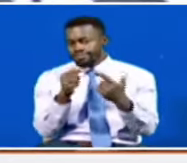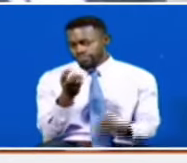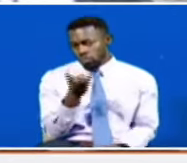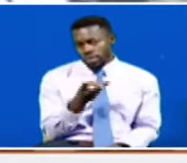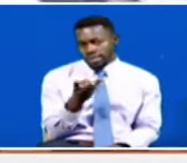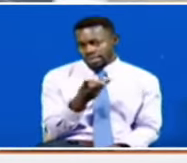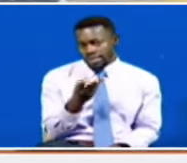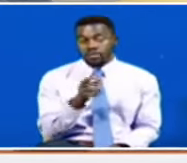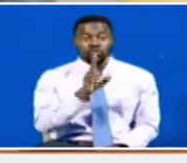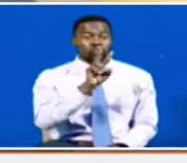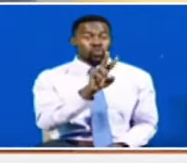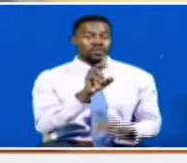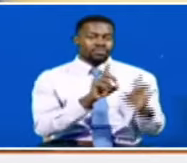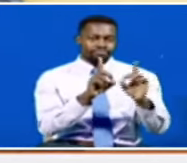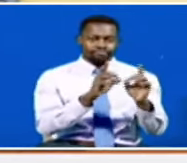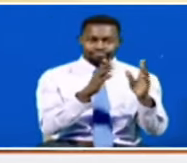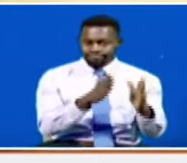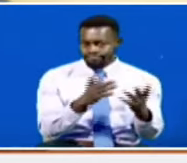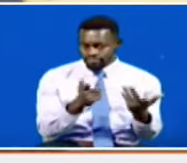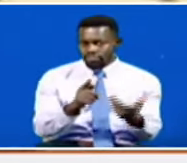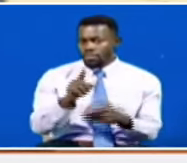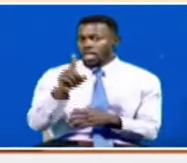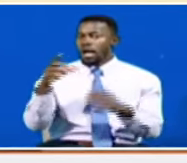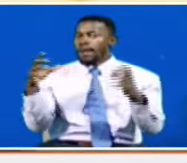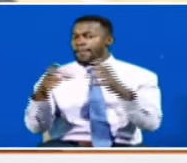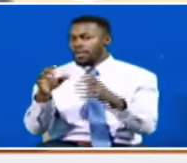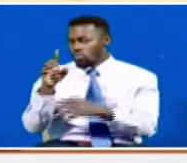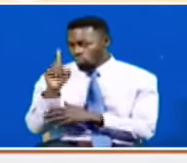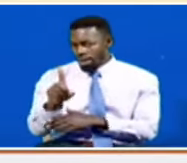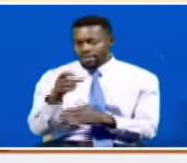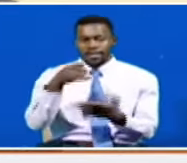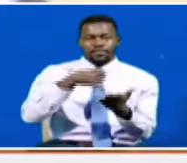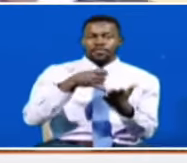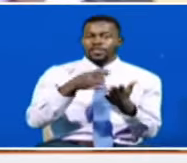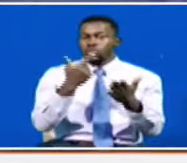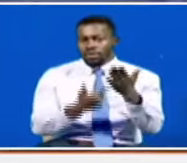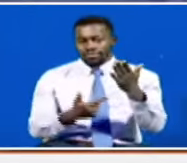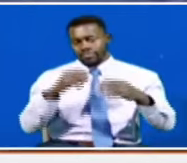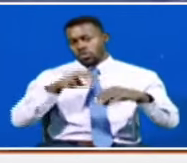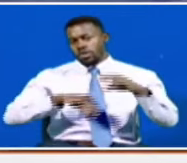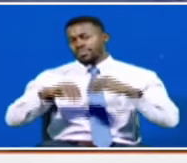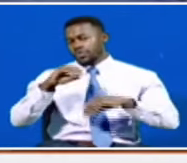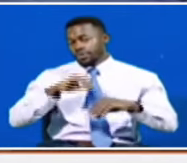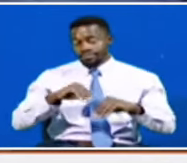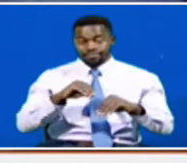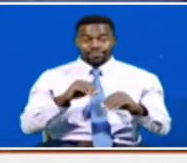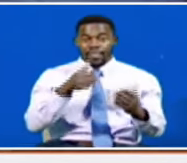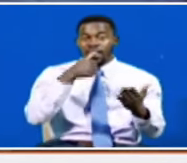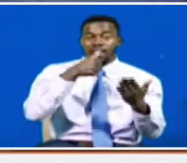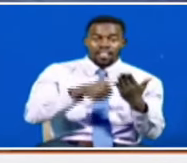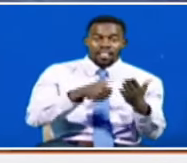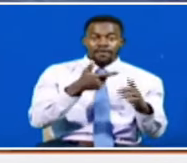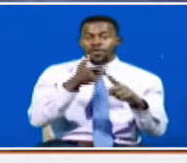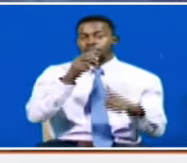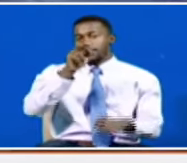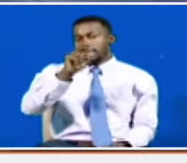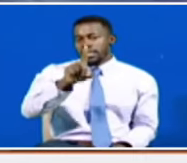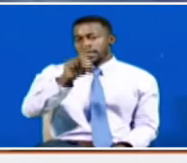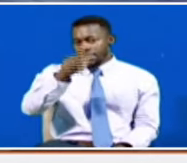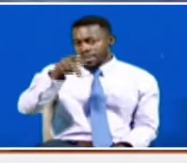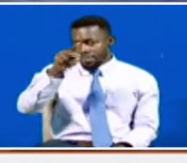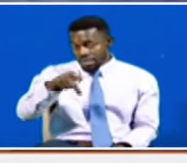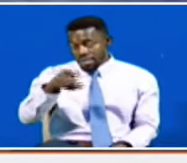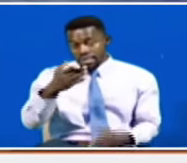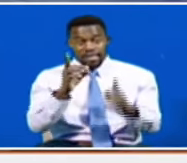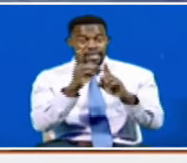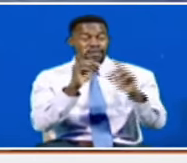are directors of one of the companies allegedly involved in the scheme. A letter from the DPP on April 13th